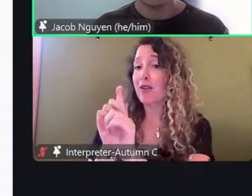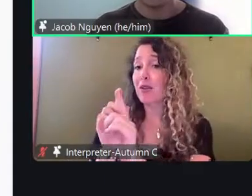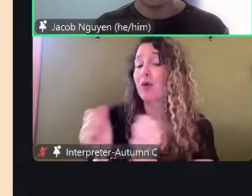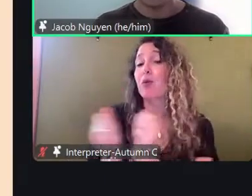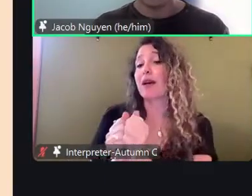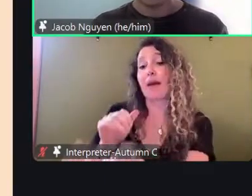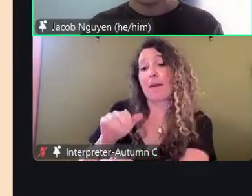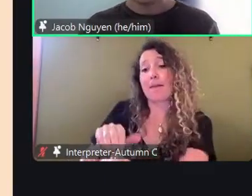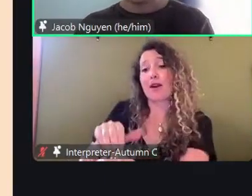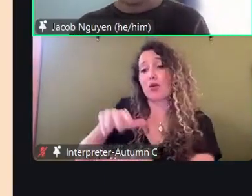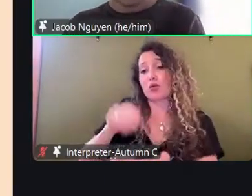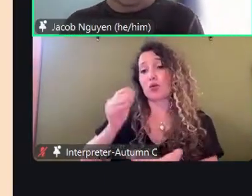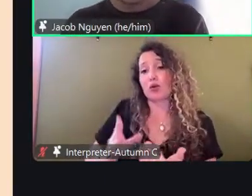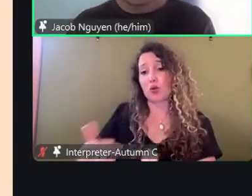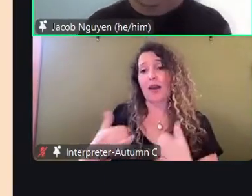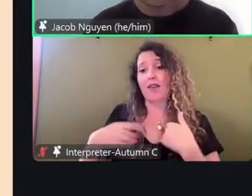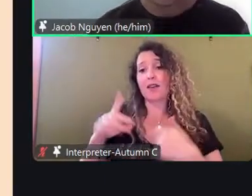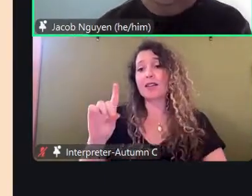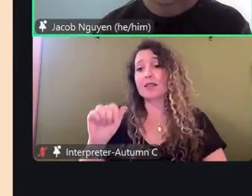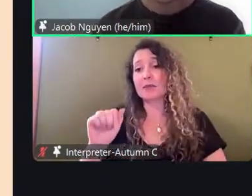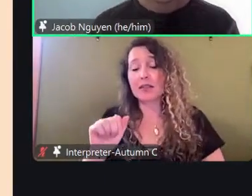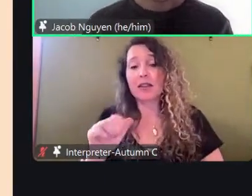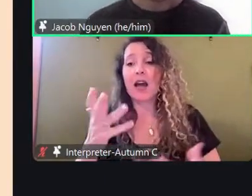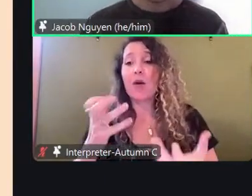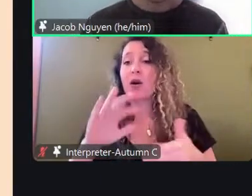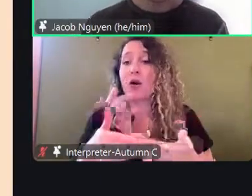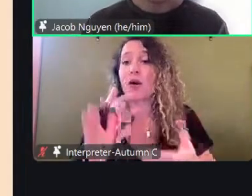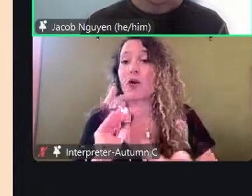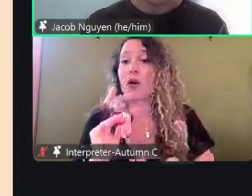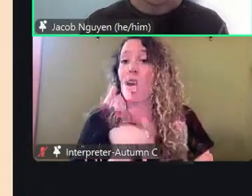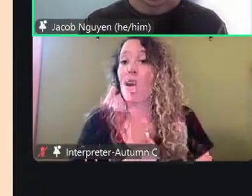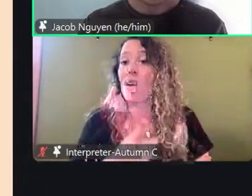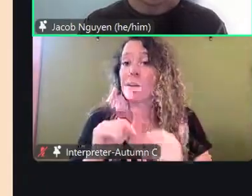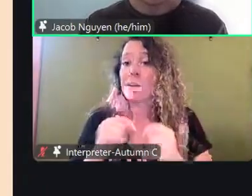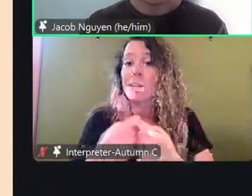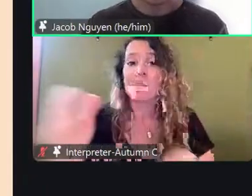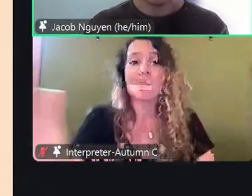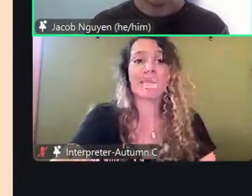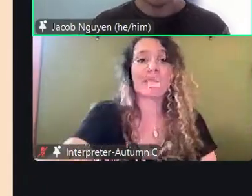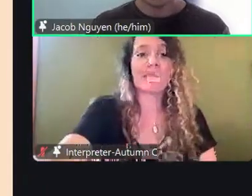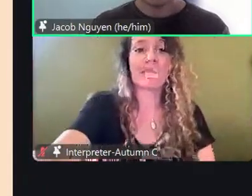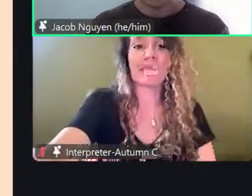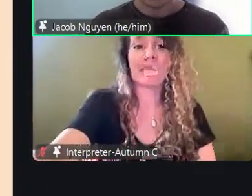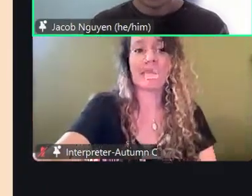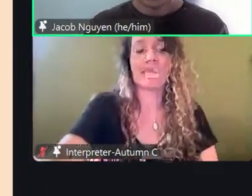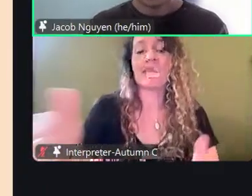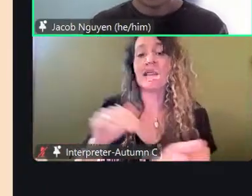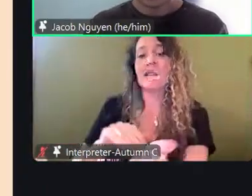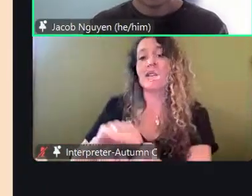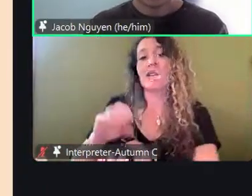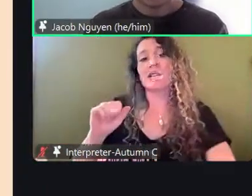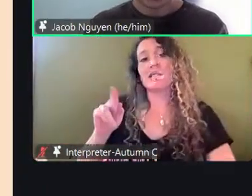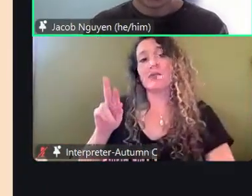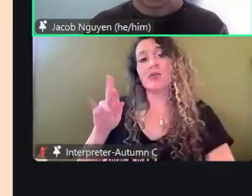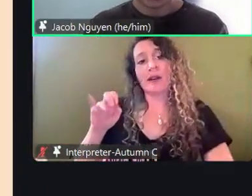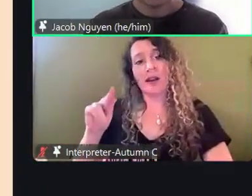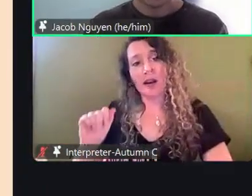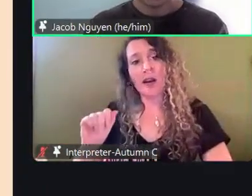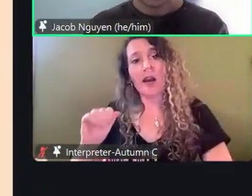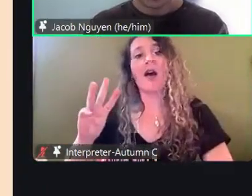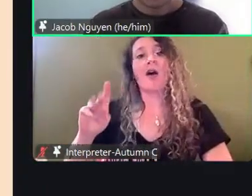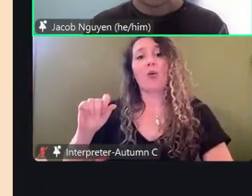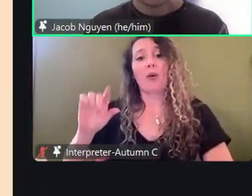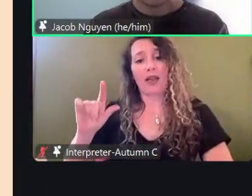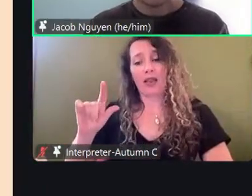disabilities. So I first just want to introduce our team. So our principal investigator is Dr. Sabrina Wilhelm, and then we are accompanied by a